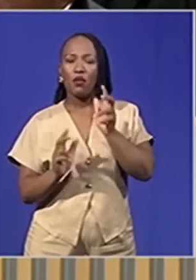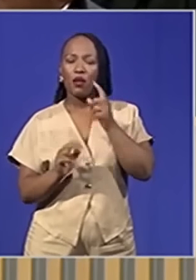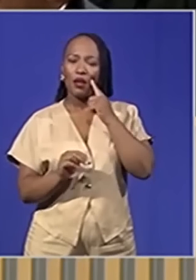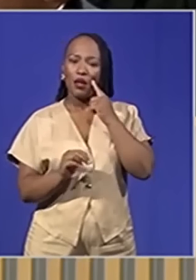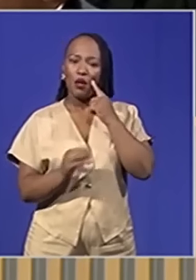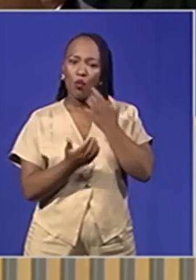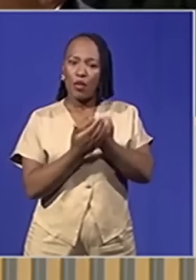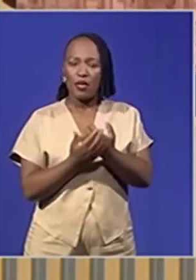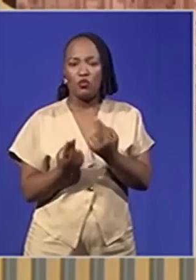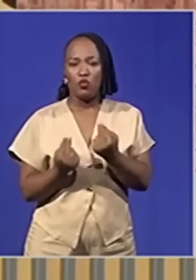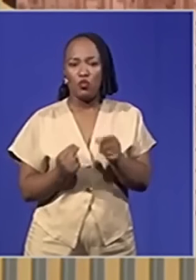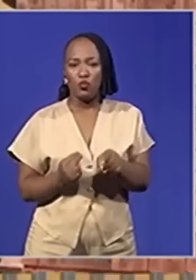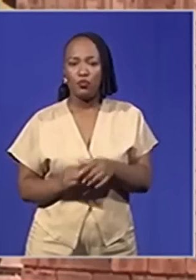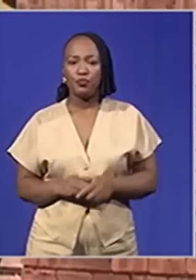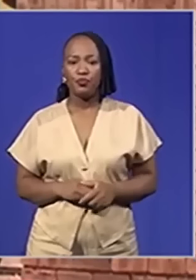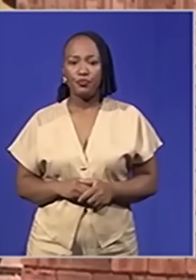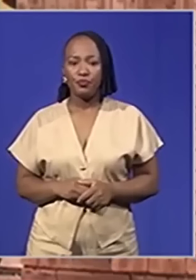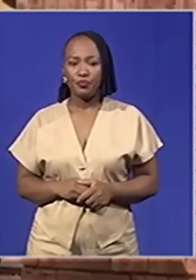ntjha.